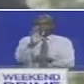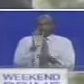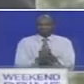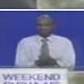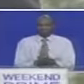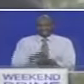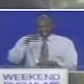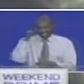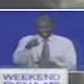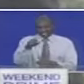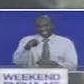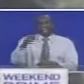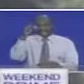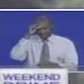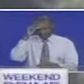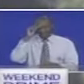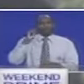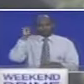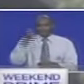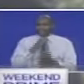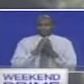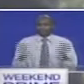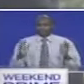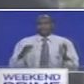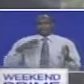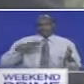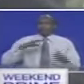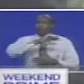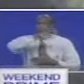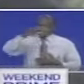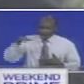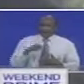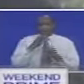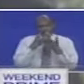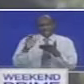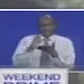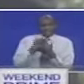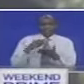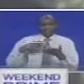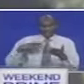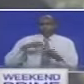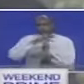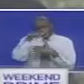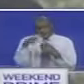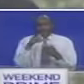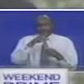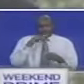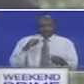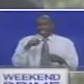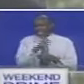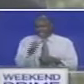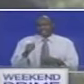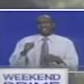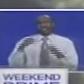This is the government of Kenya. And every part, every citizen from any